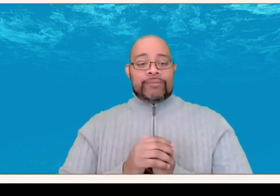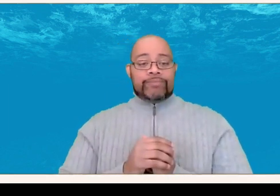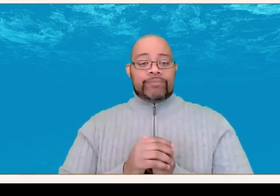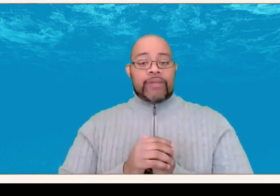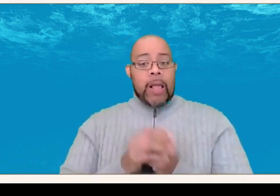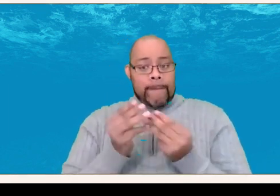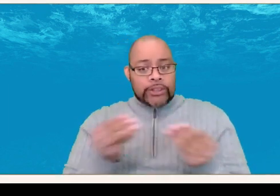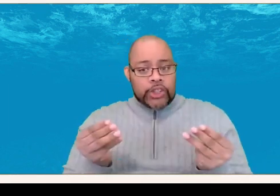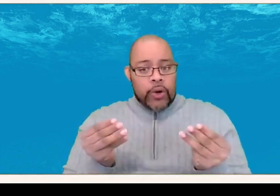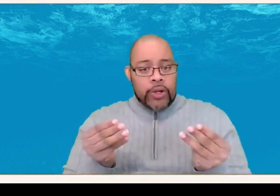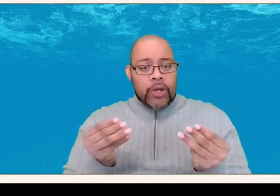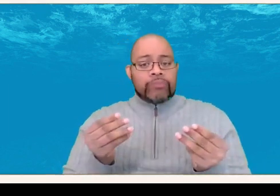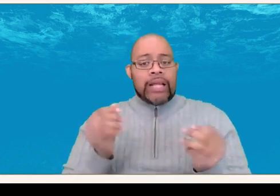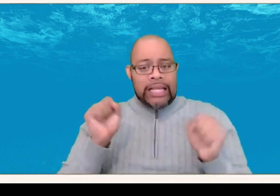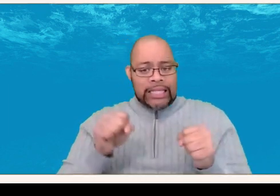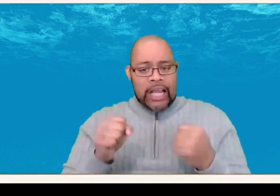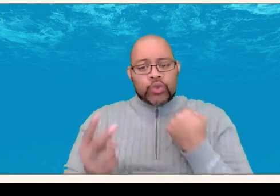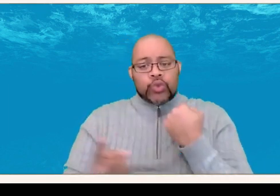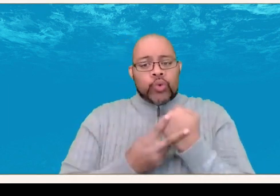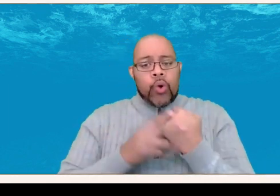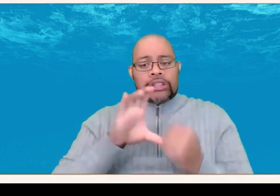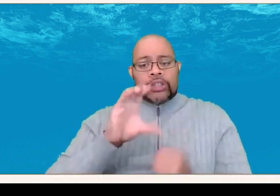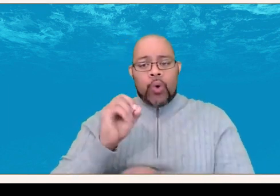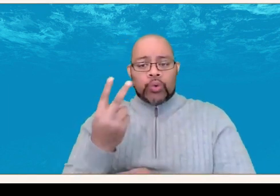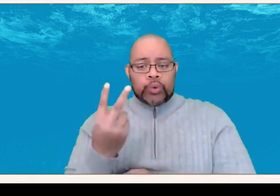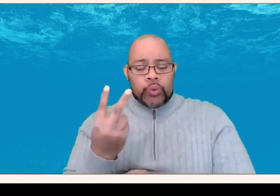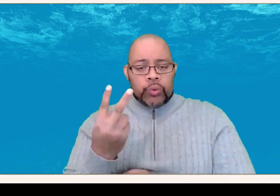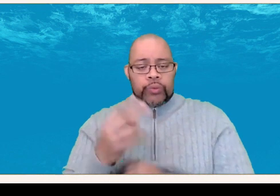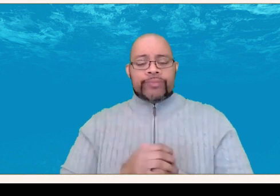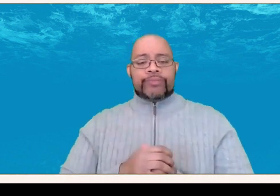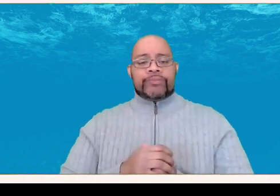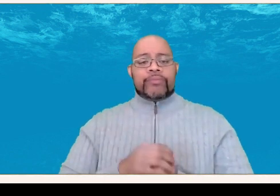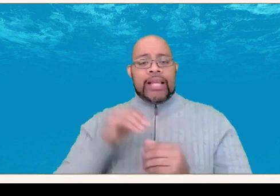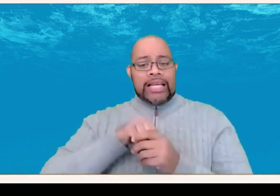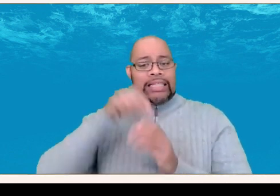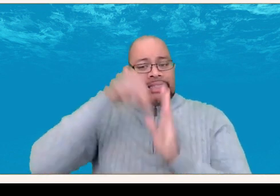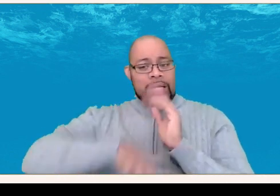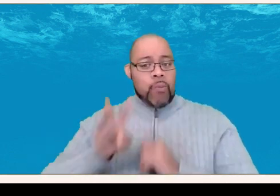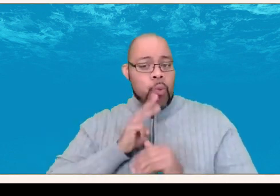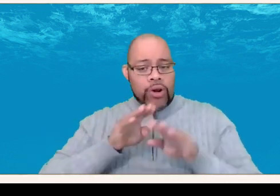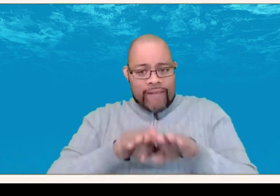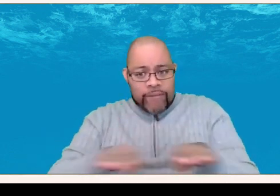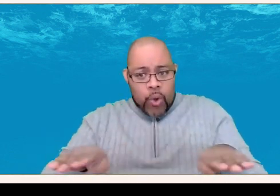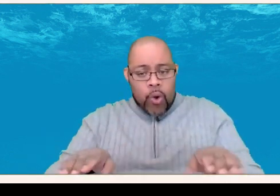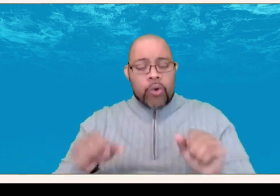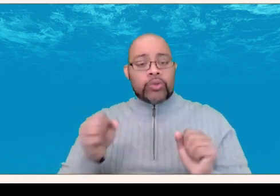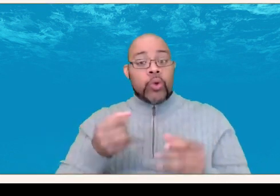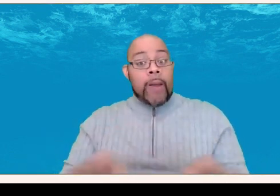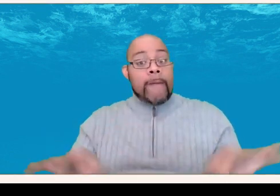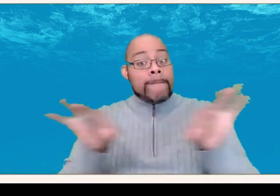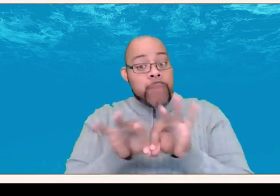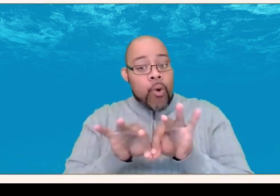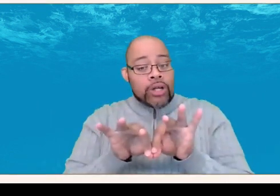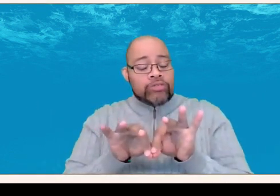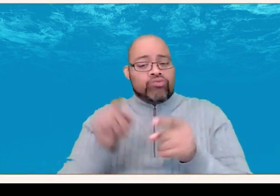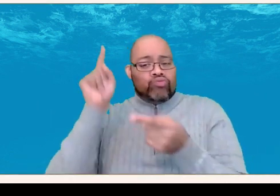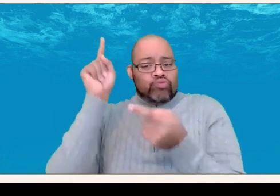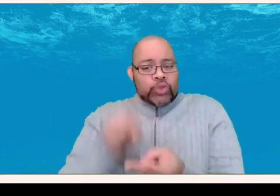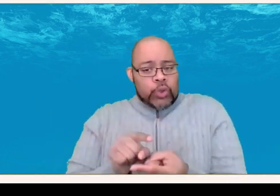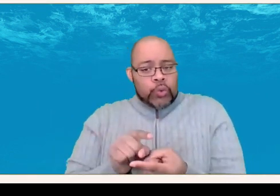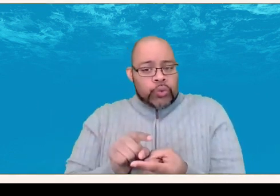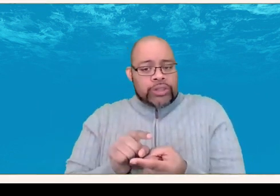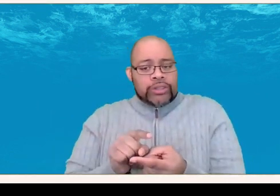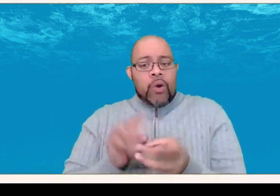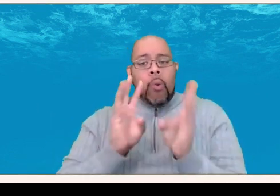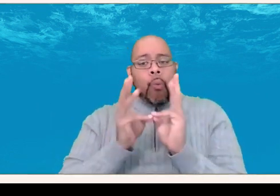detritus material becomes stored and actually stores CO2 in the deep sea seafloor. So they're important at sequestering